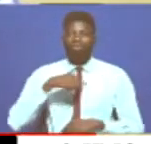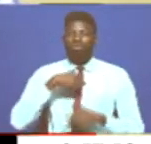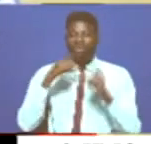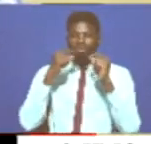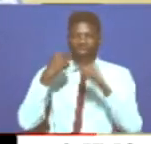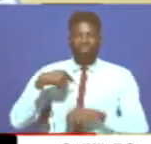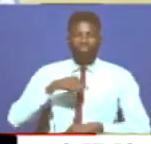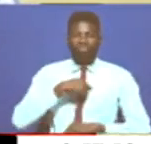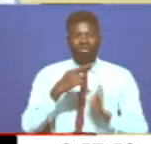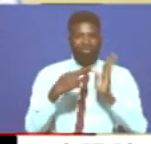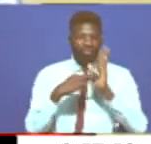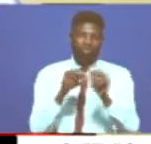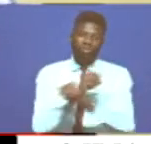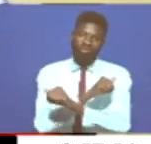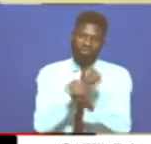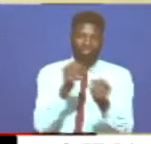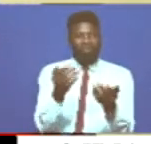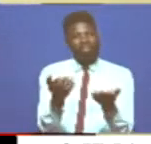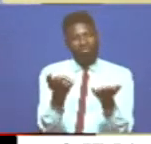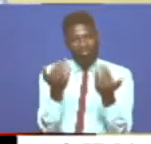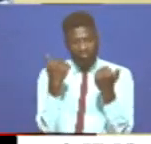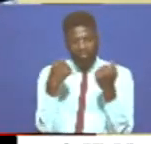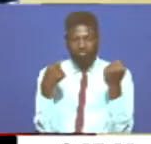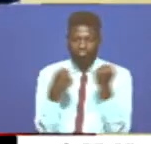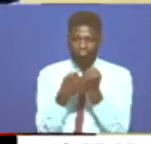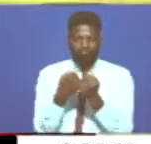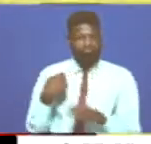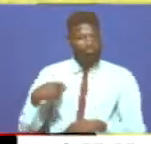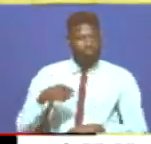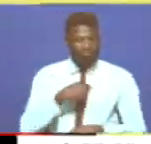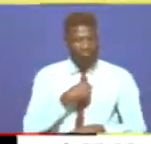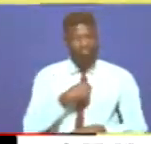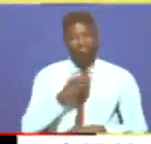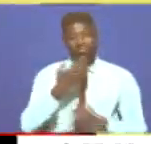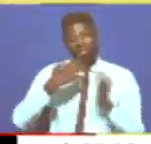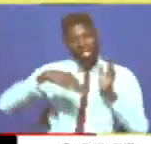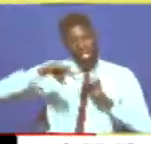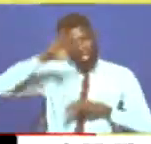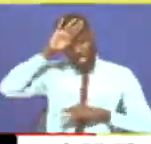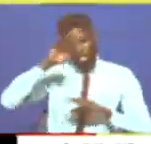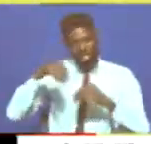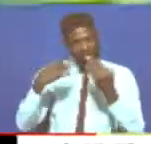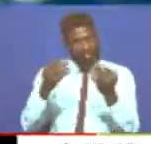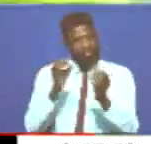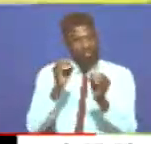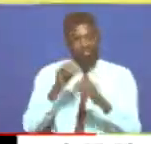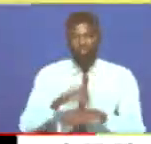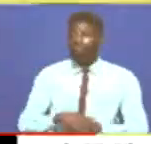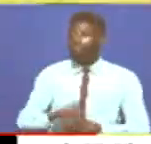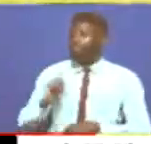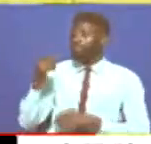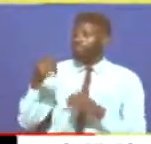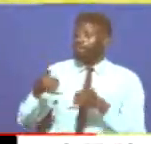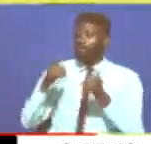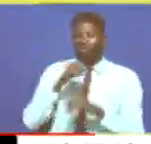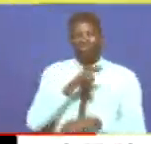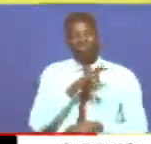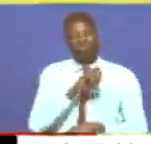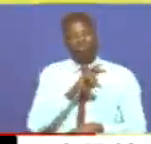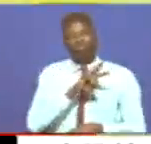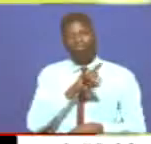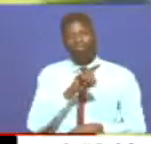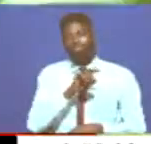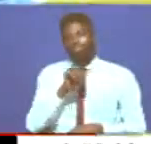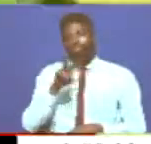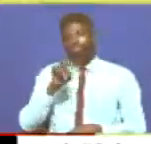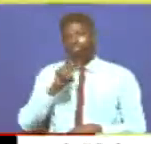pia wakuje kwa wingi to support will not disappoint them. The Kenya Cup 2021-22 league phase ended in a dramatic